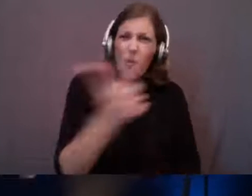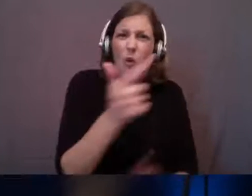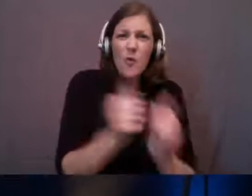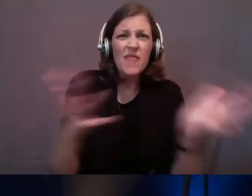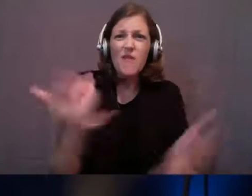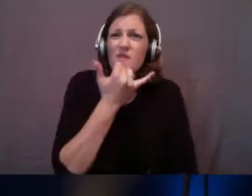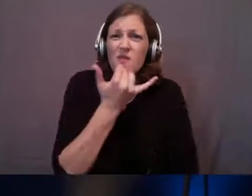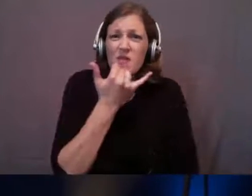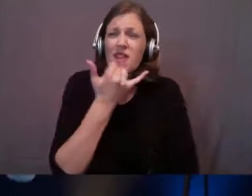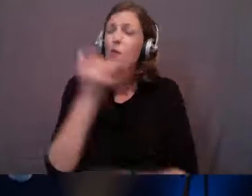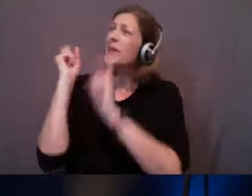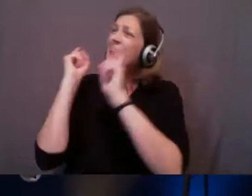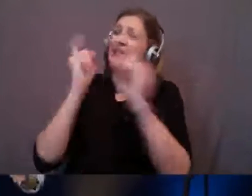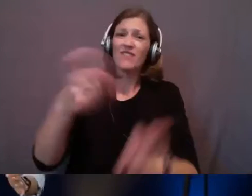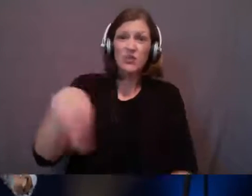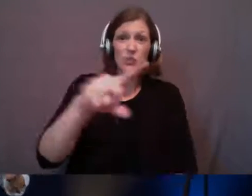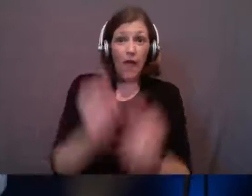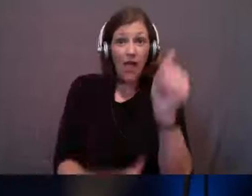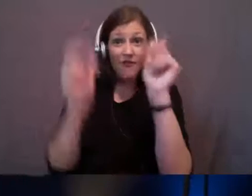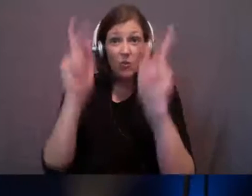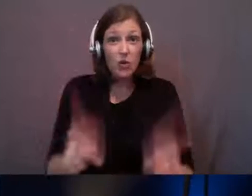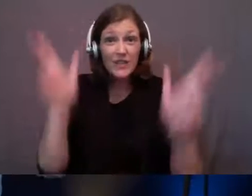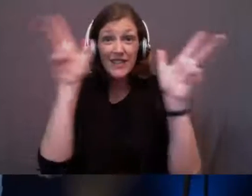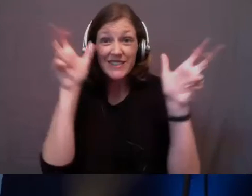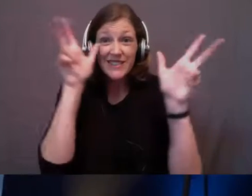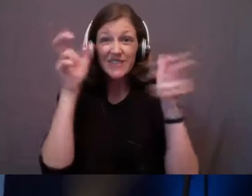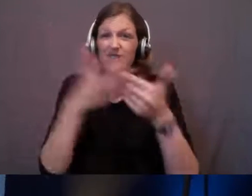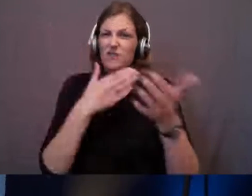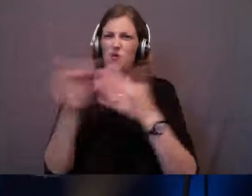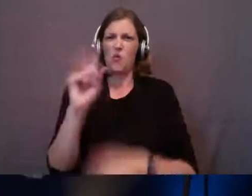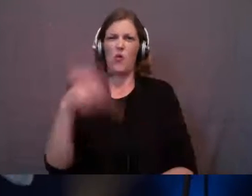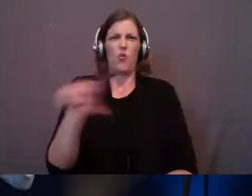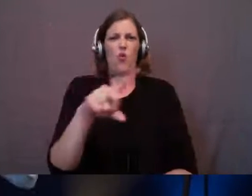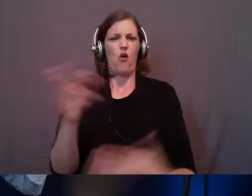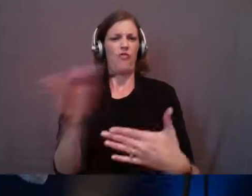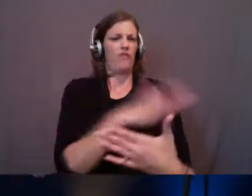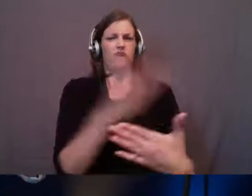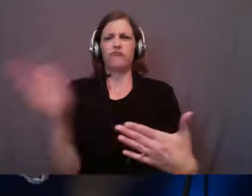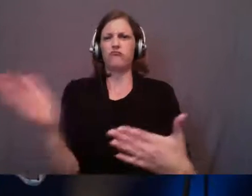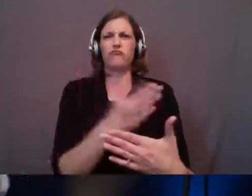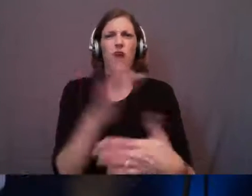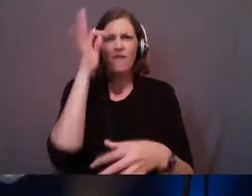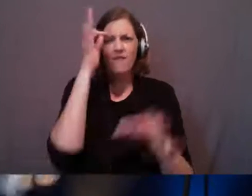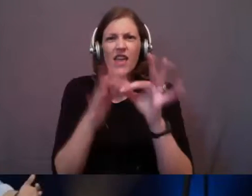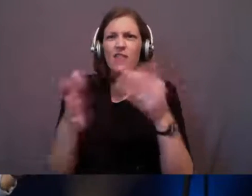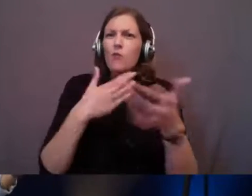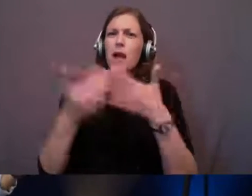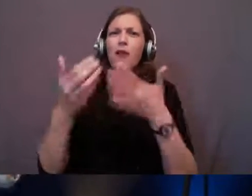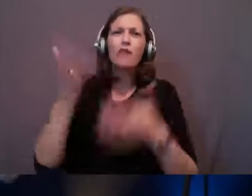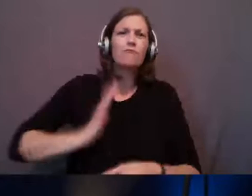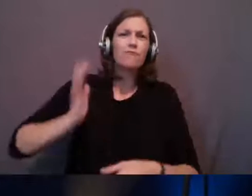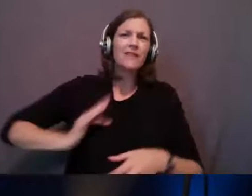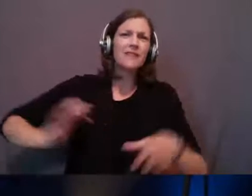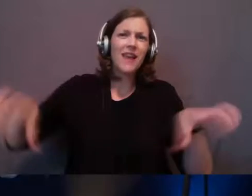to you. Every person who's listening to me right now, no matter where you are in the spectrum of faith, no matter what you've done, no matter who you